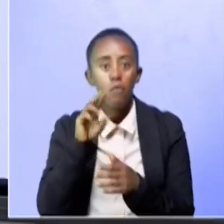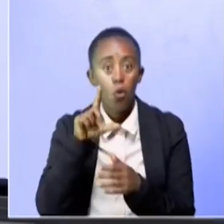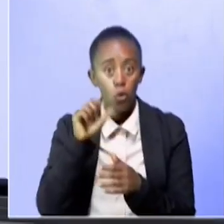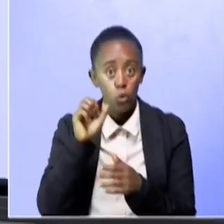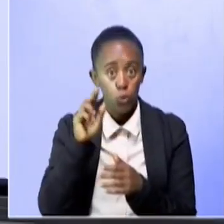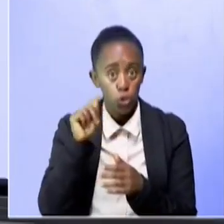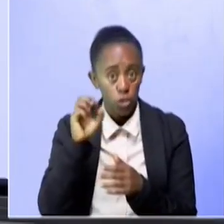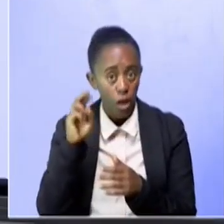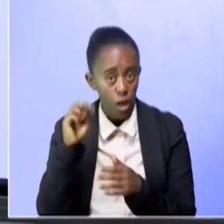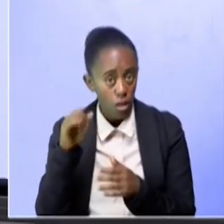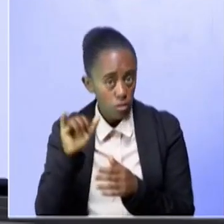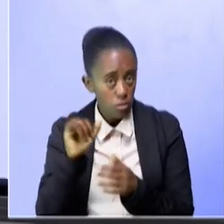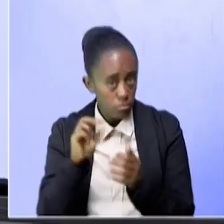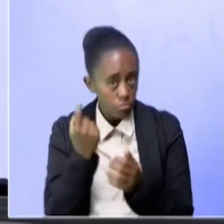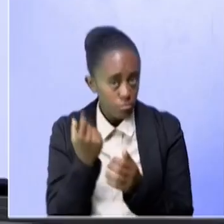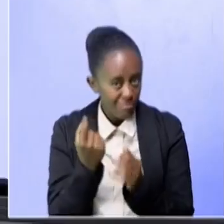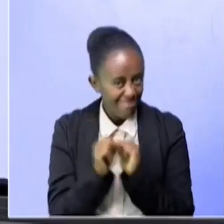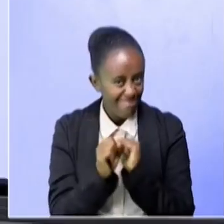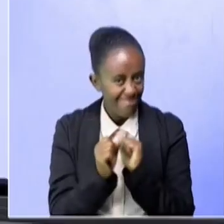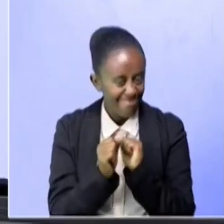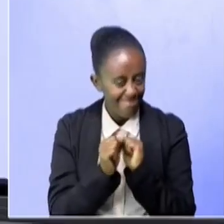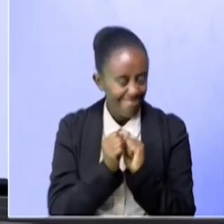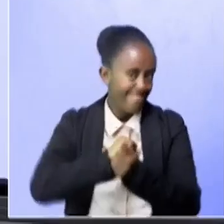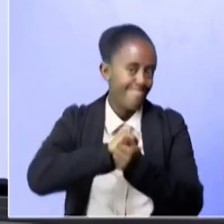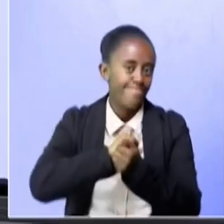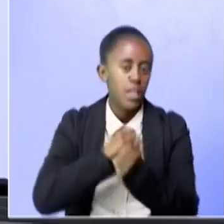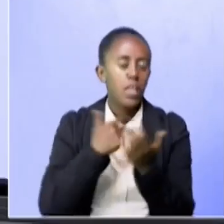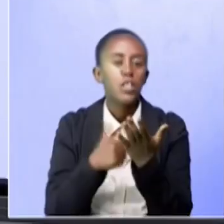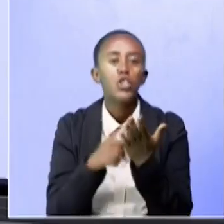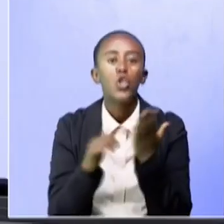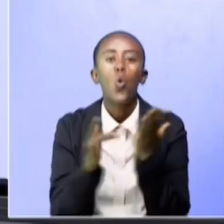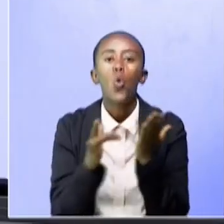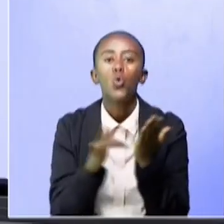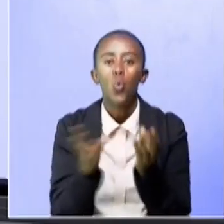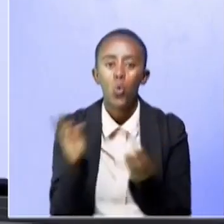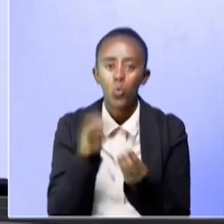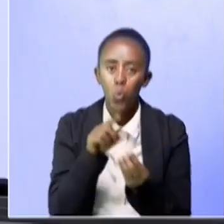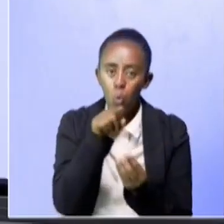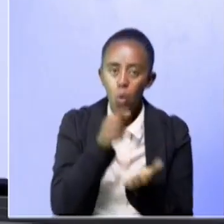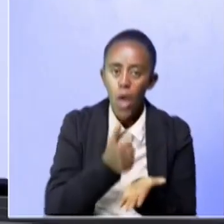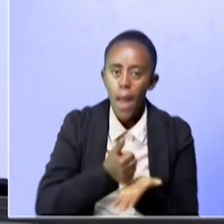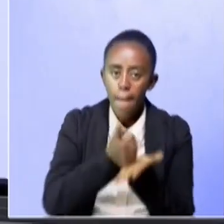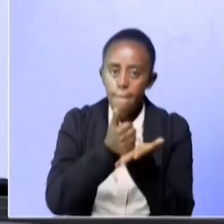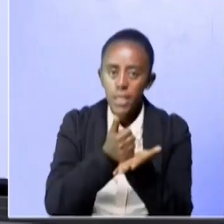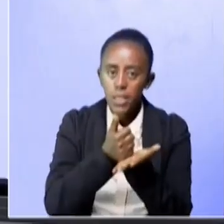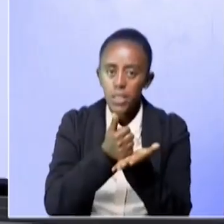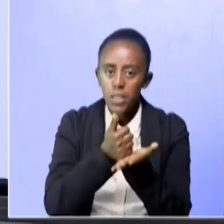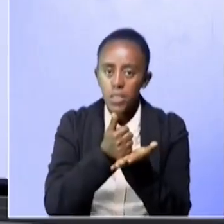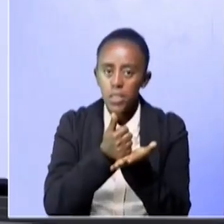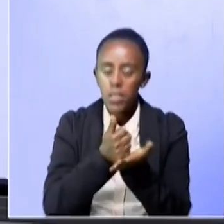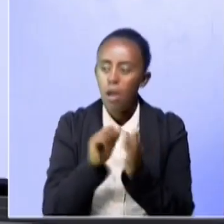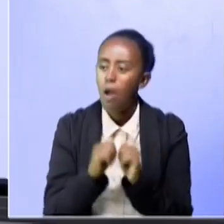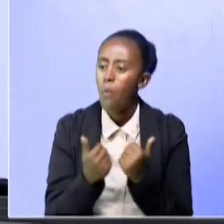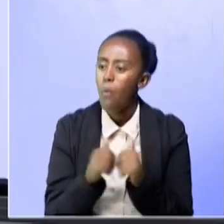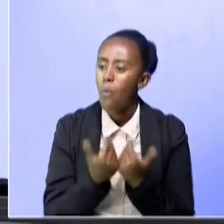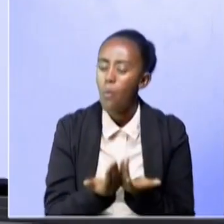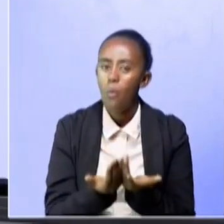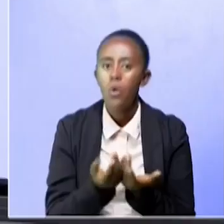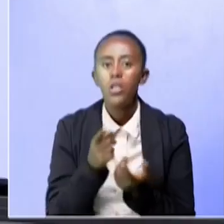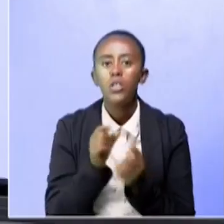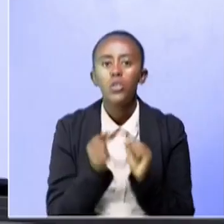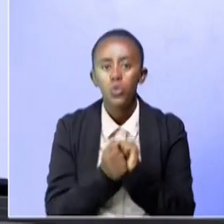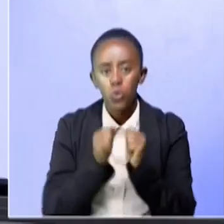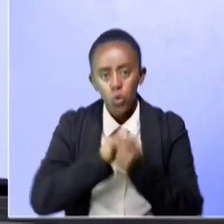Okay? It's not only that. This technology also helps you how to solve